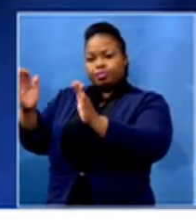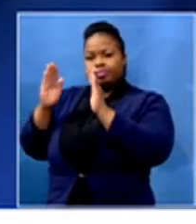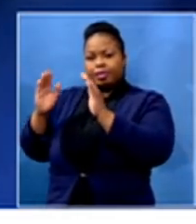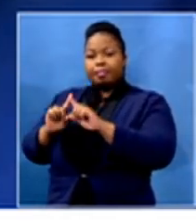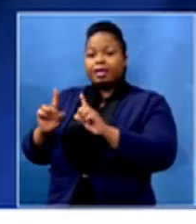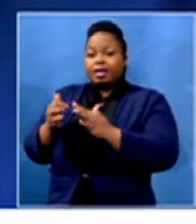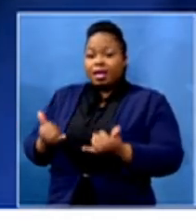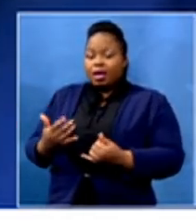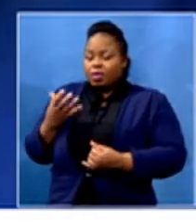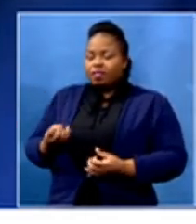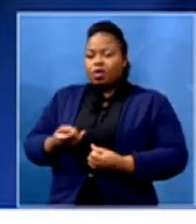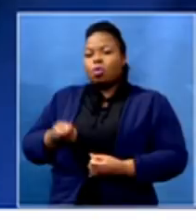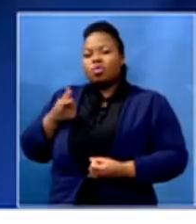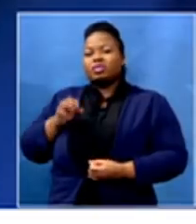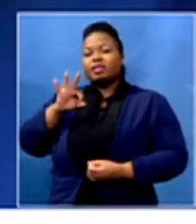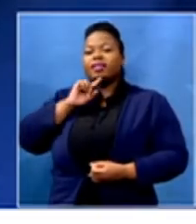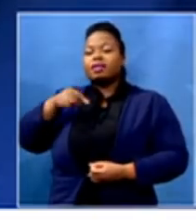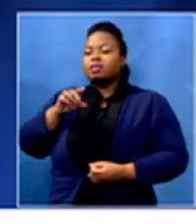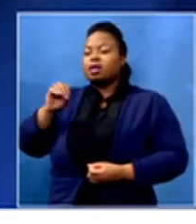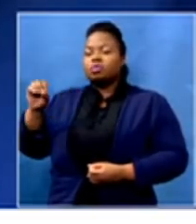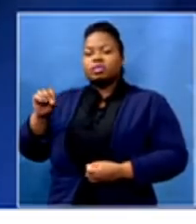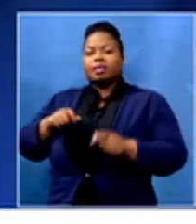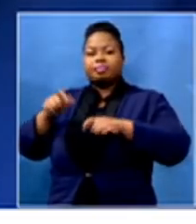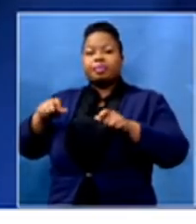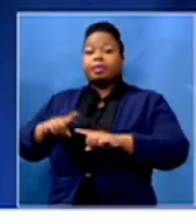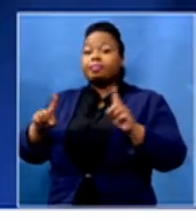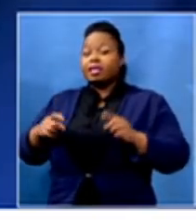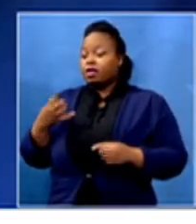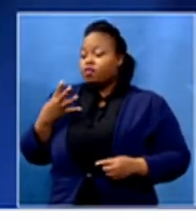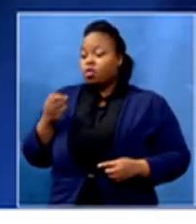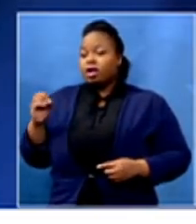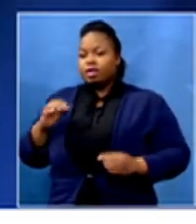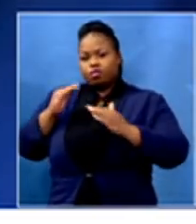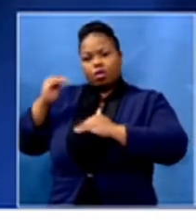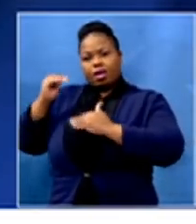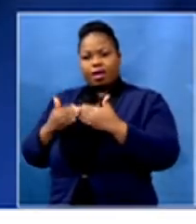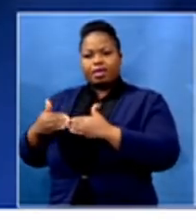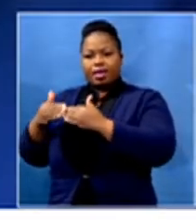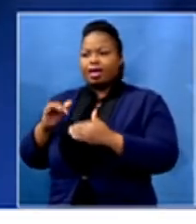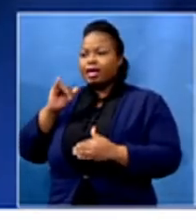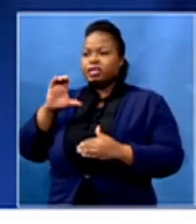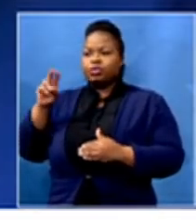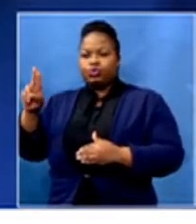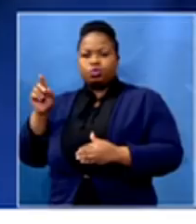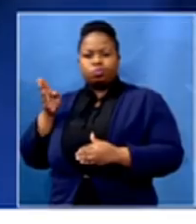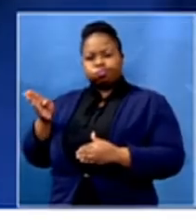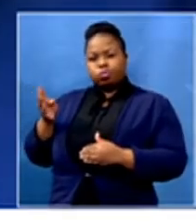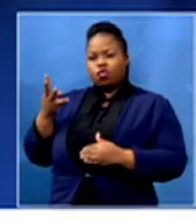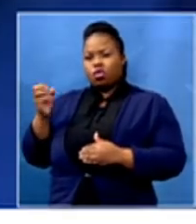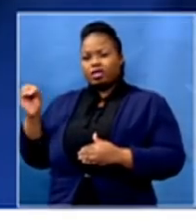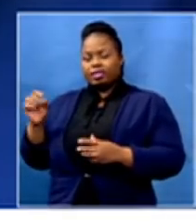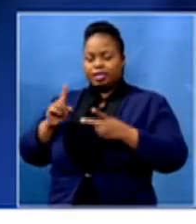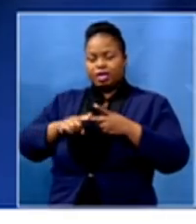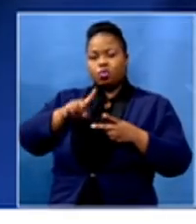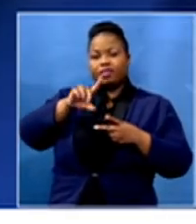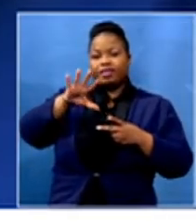got about 2,000 of those people in hospital. Only 400 are in high care or intensive care. And then about 150